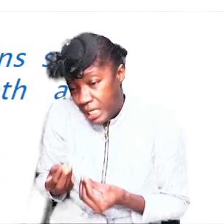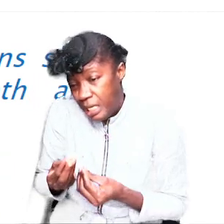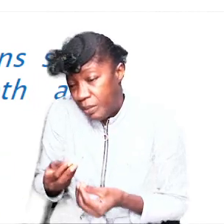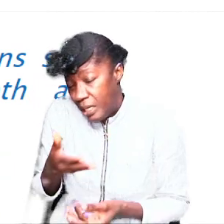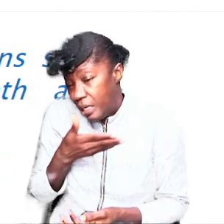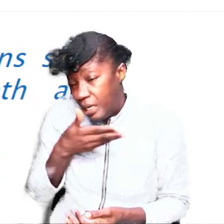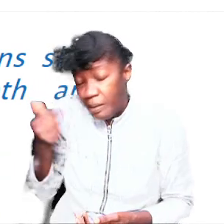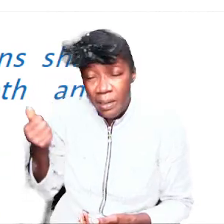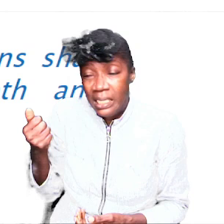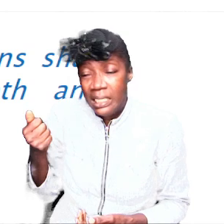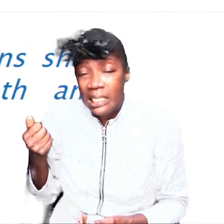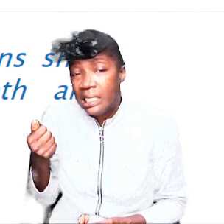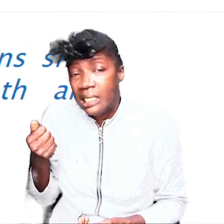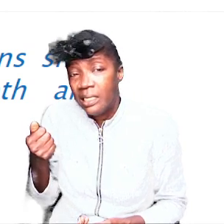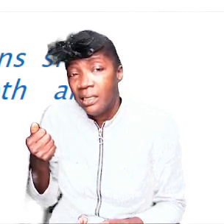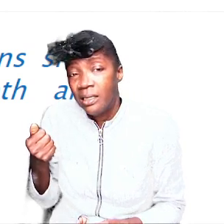of